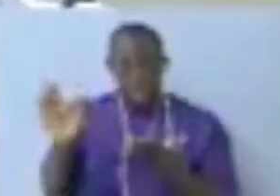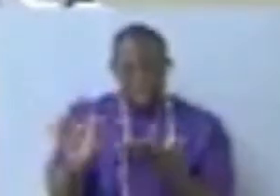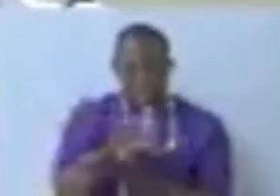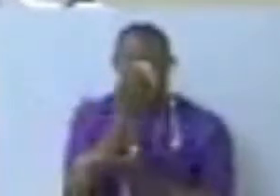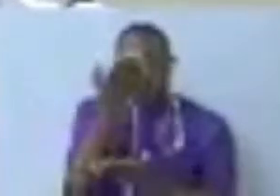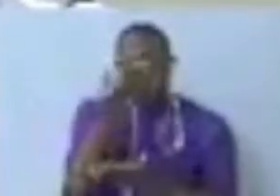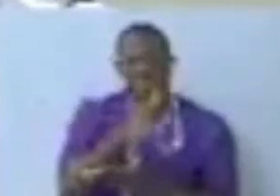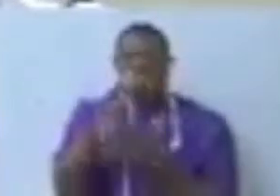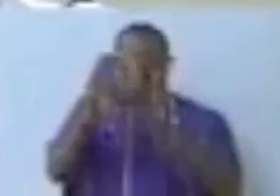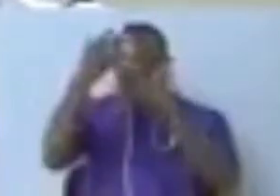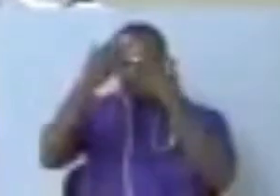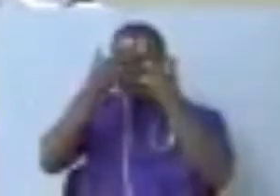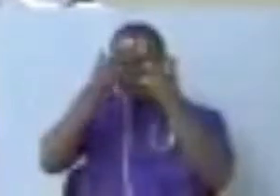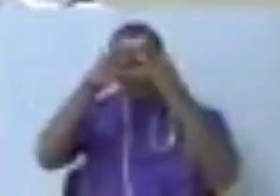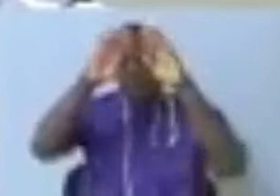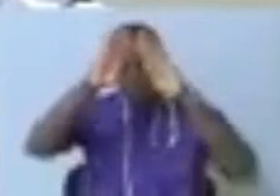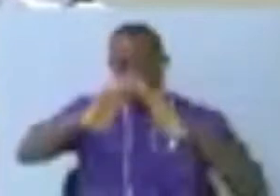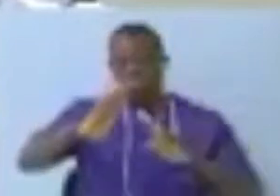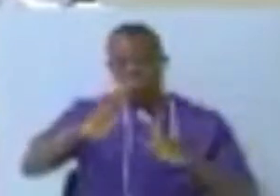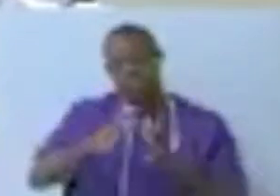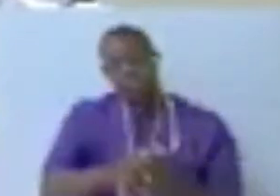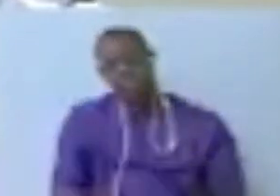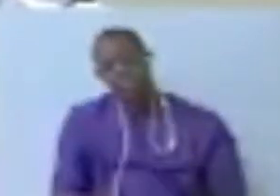prison. Not